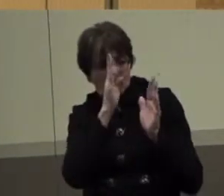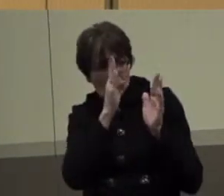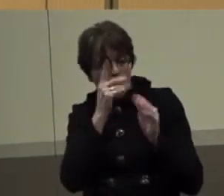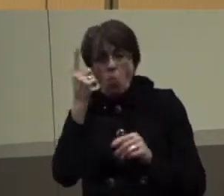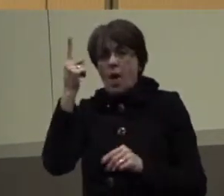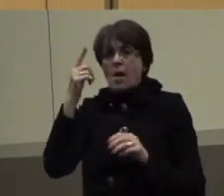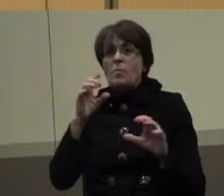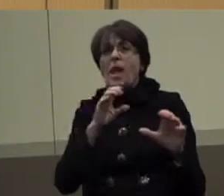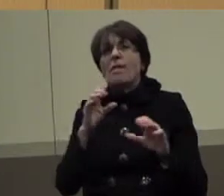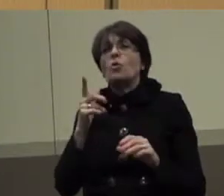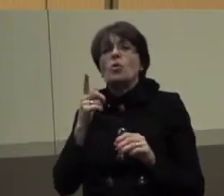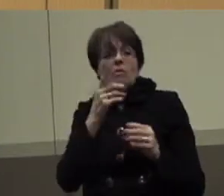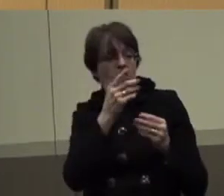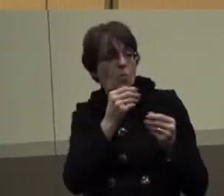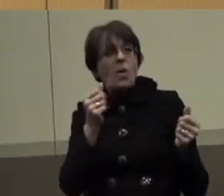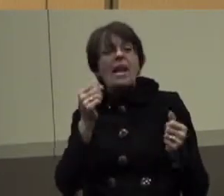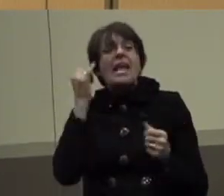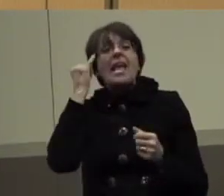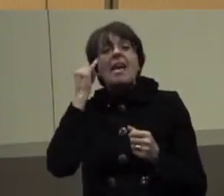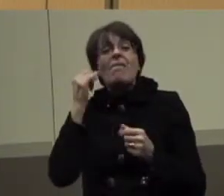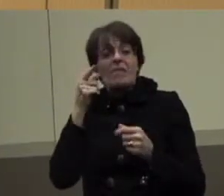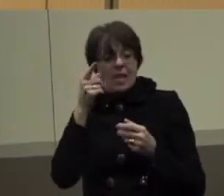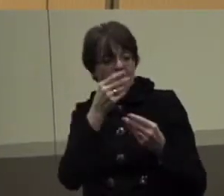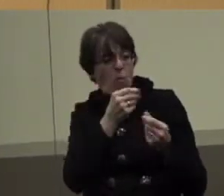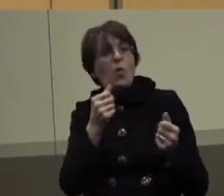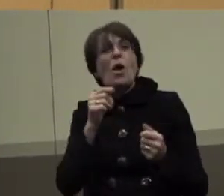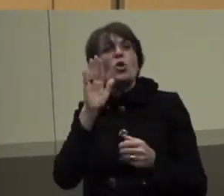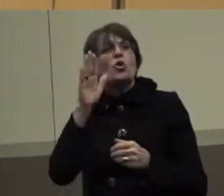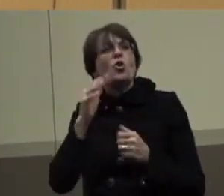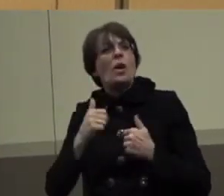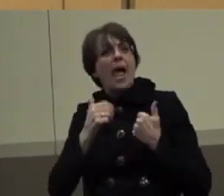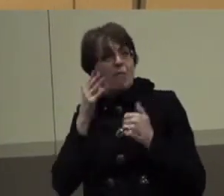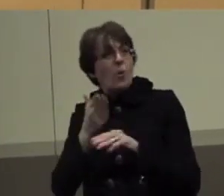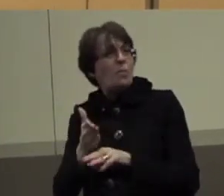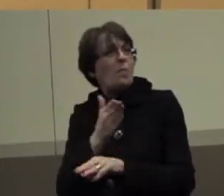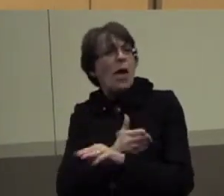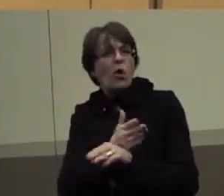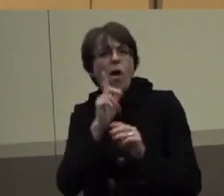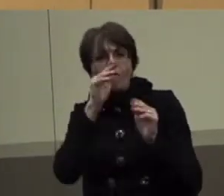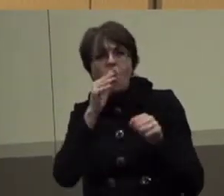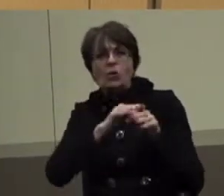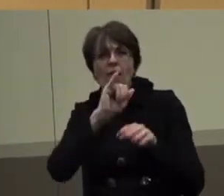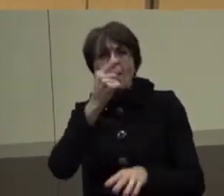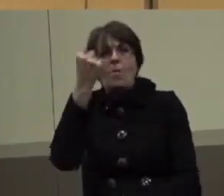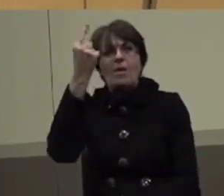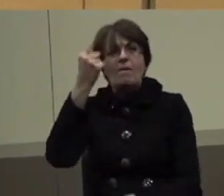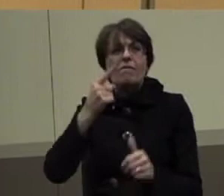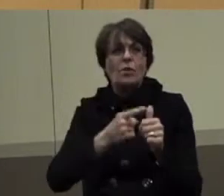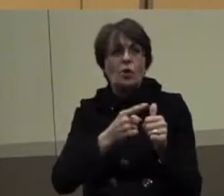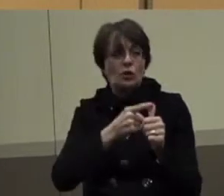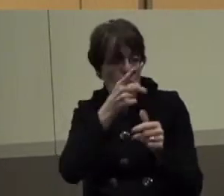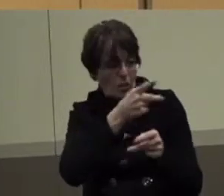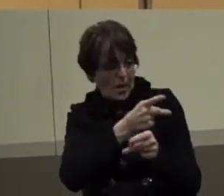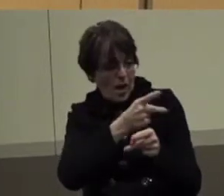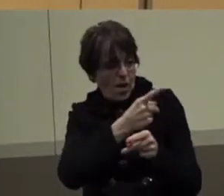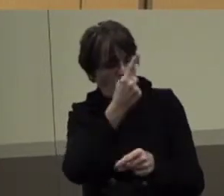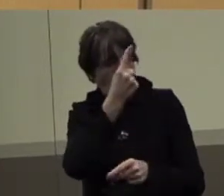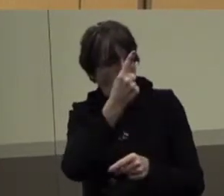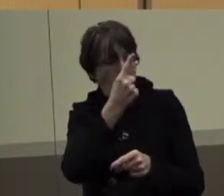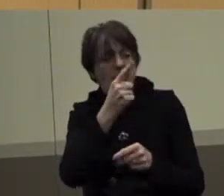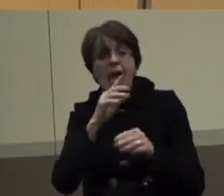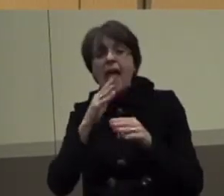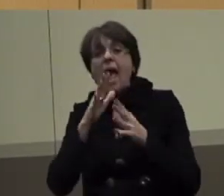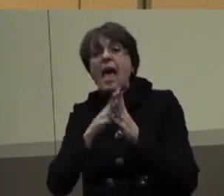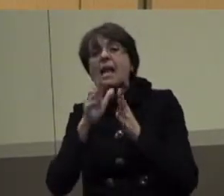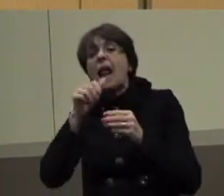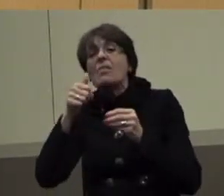behavior, if it went away, your life would be better? And let's focus on that first, because what happens, you take care of that one behavior and a lot of the little ones